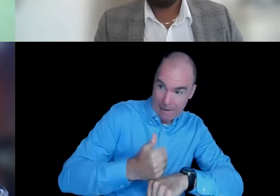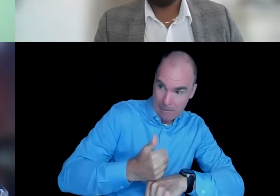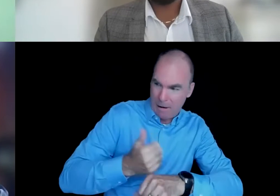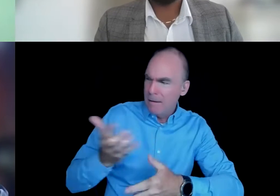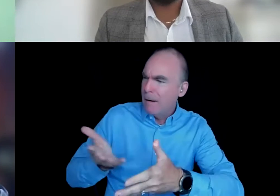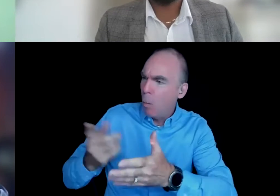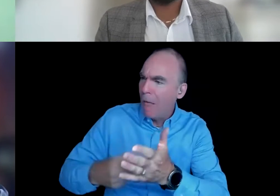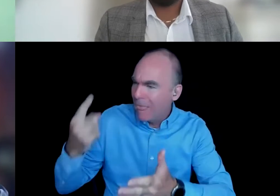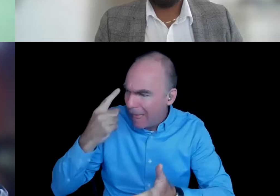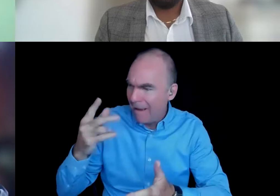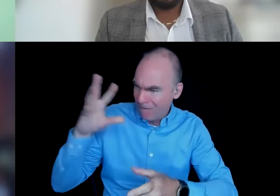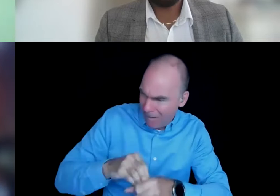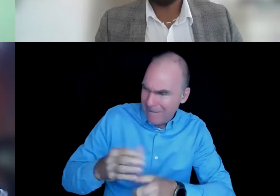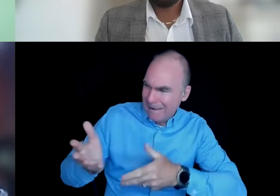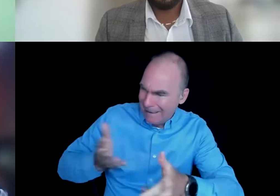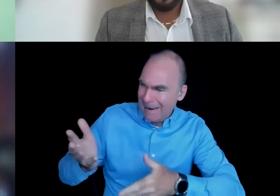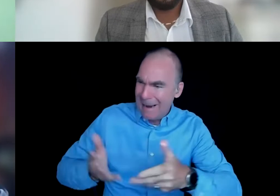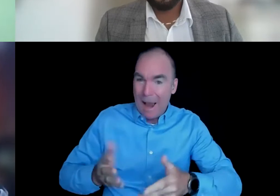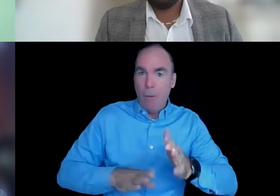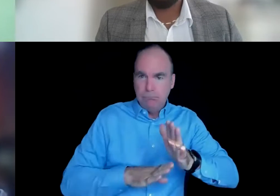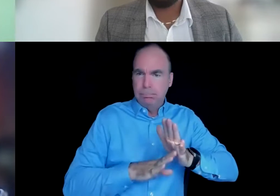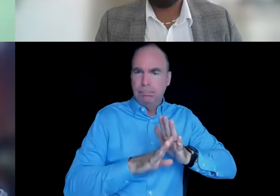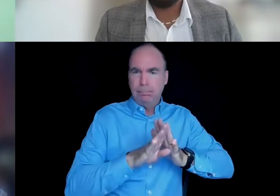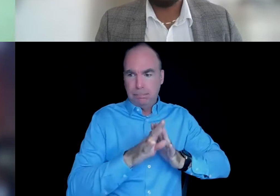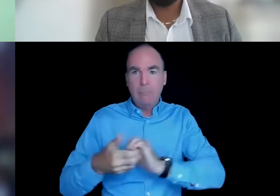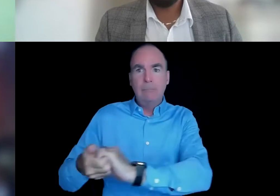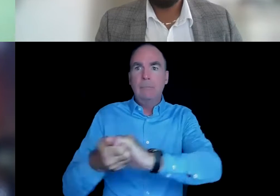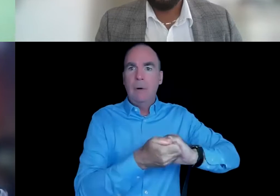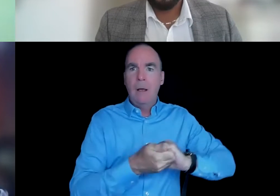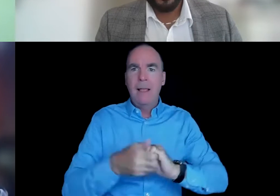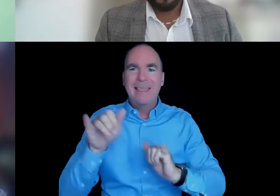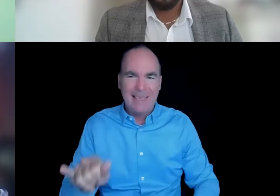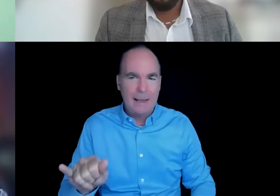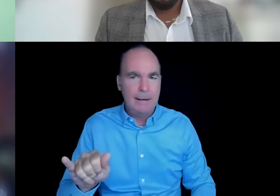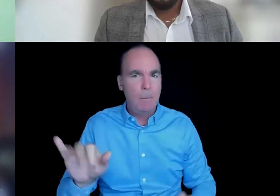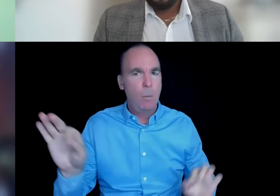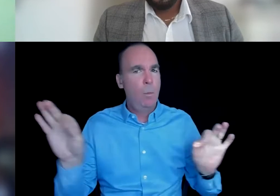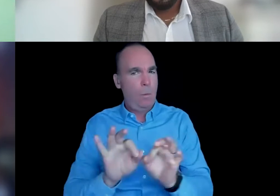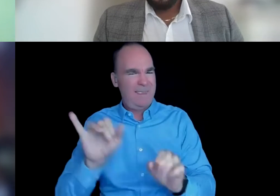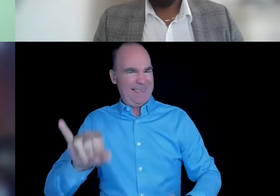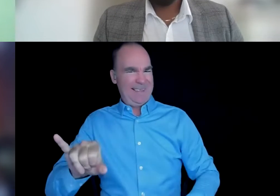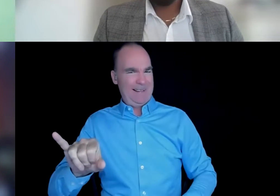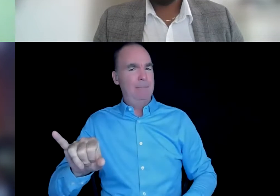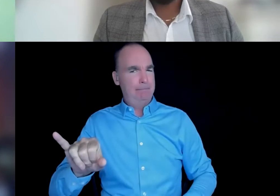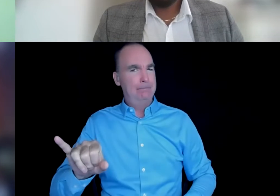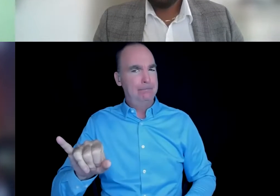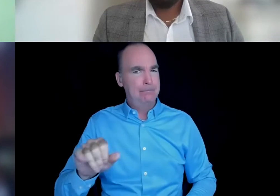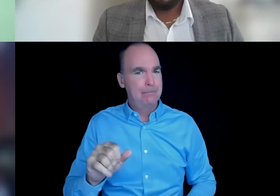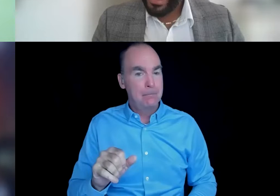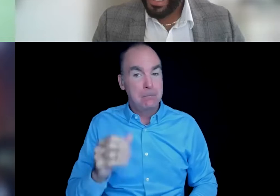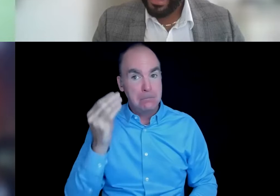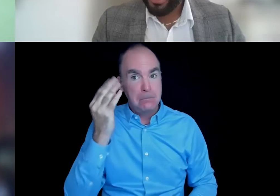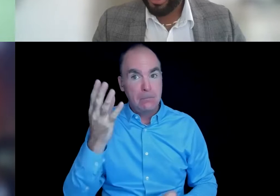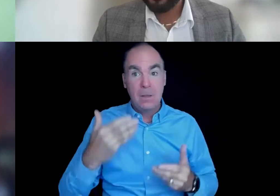cycle of tokenism breeds frustration and disengagement among young people, and we really do not want that. To be honest, young